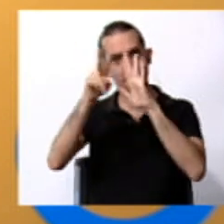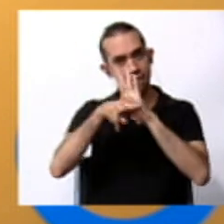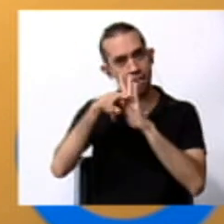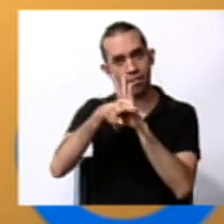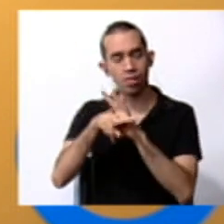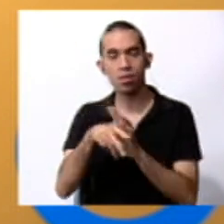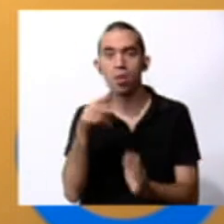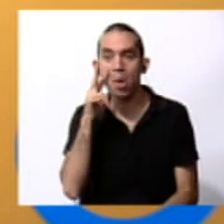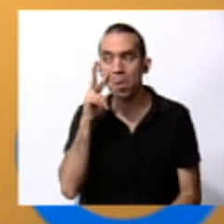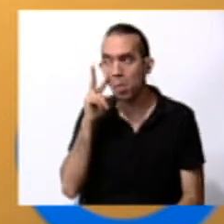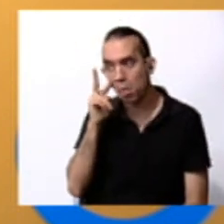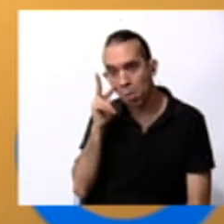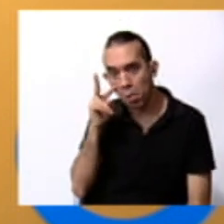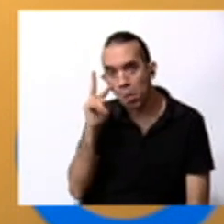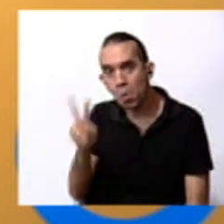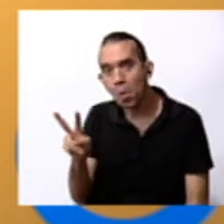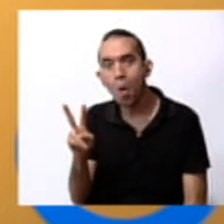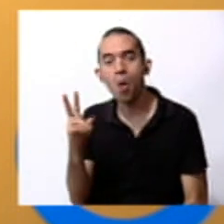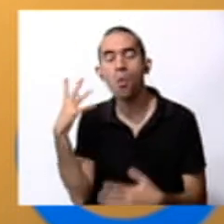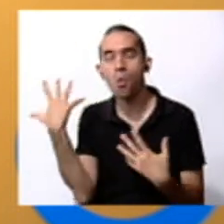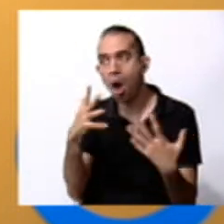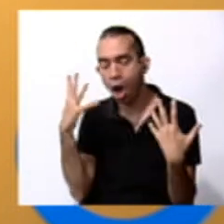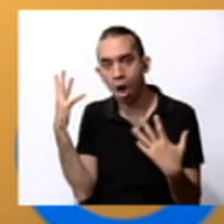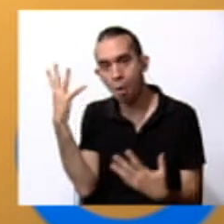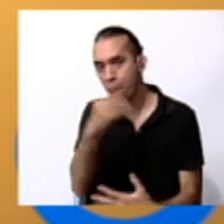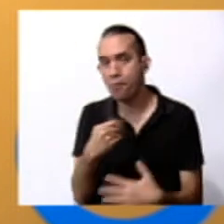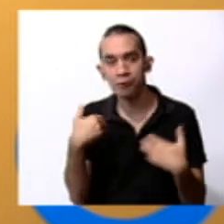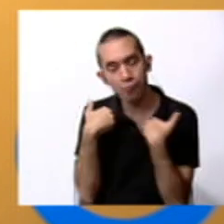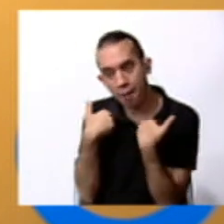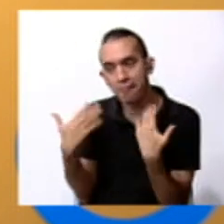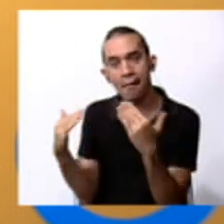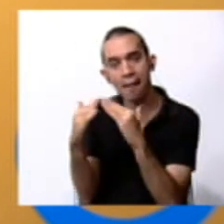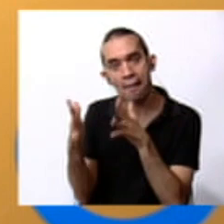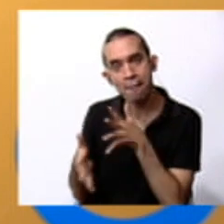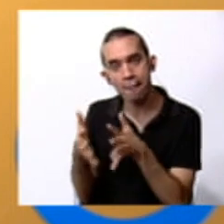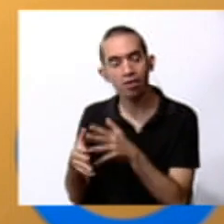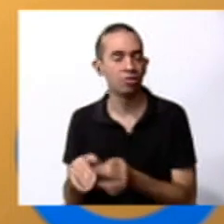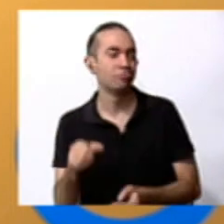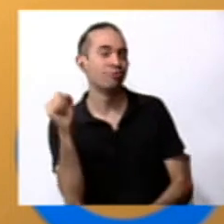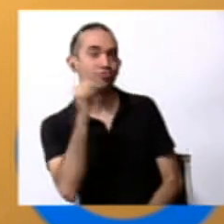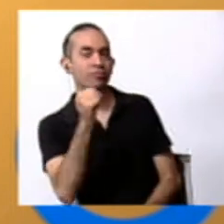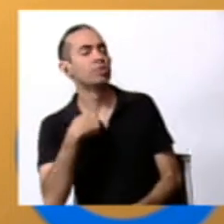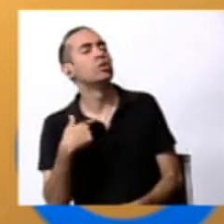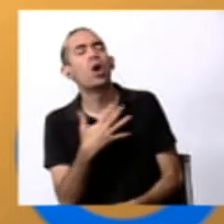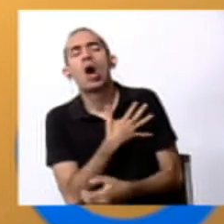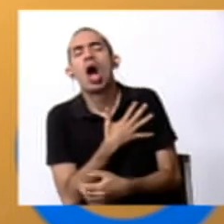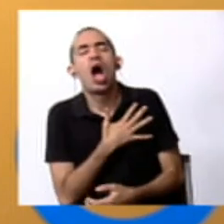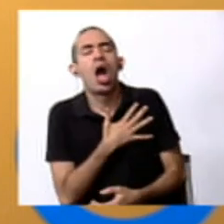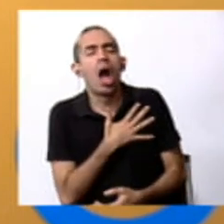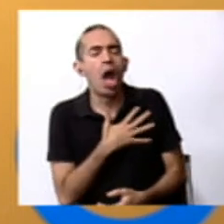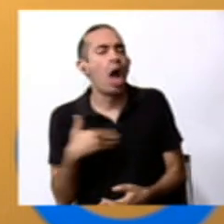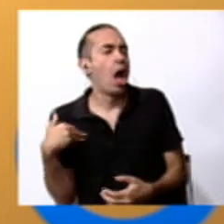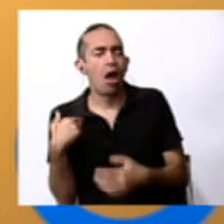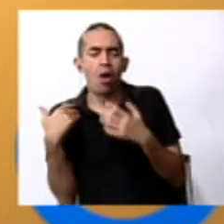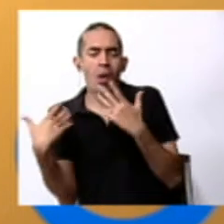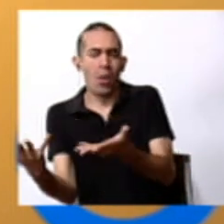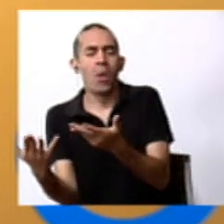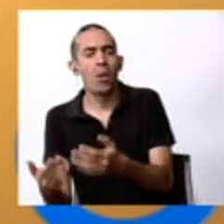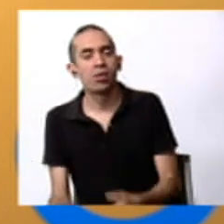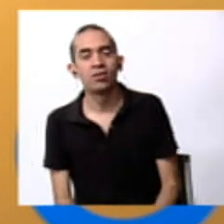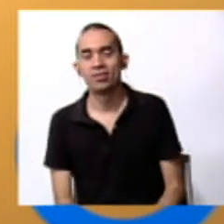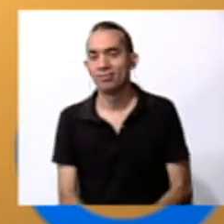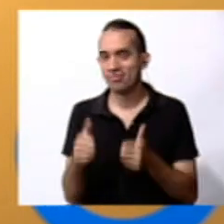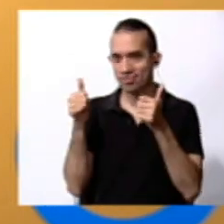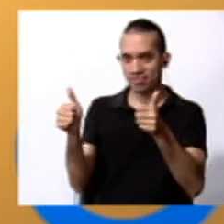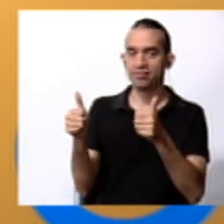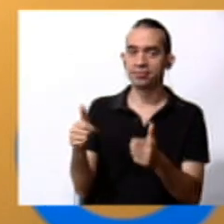a nice pet he has, right, Zoe? Yes, I loved it. Very good.